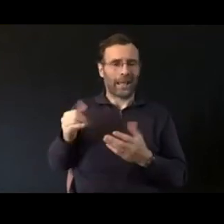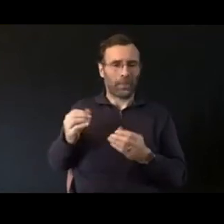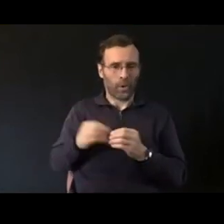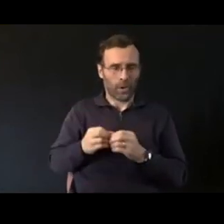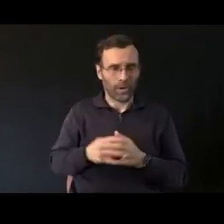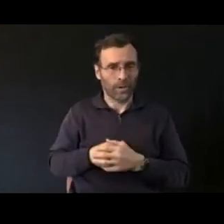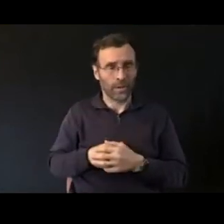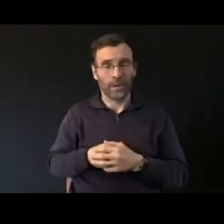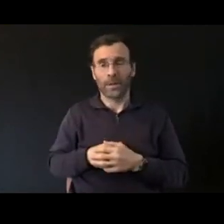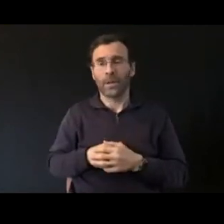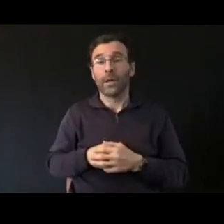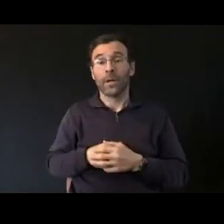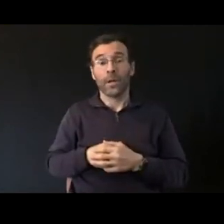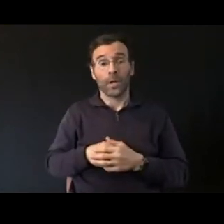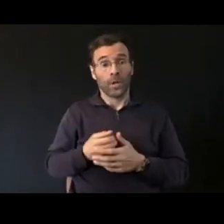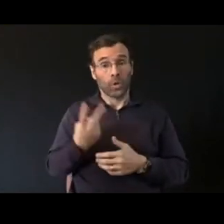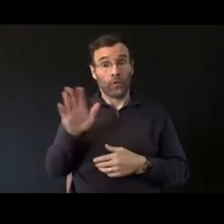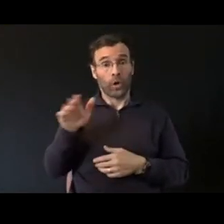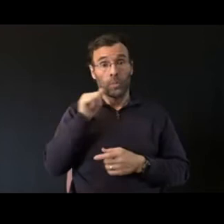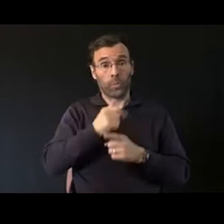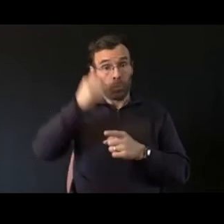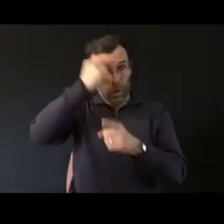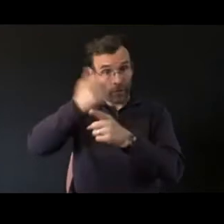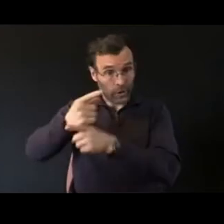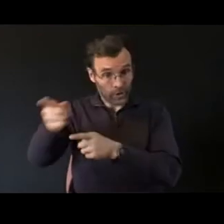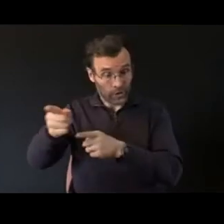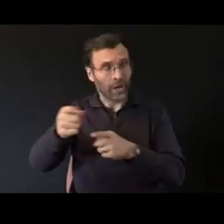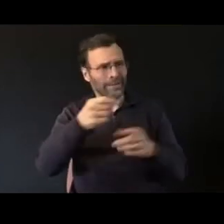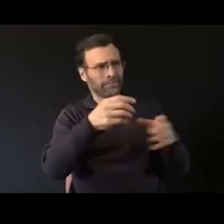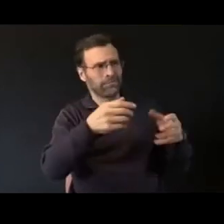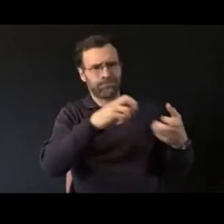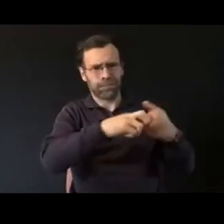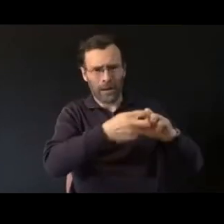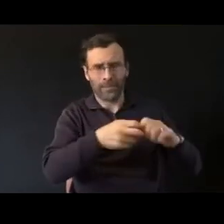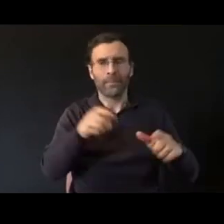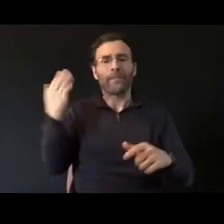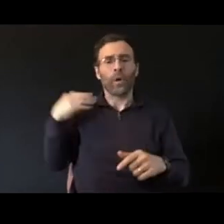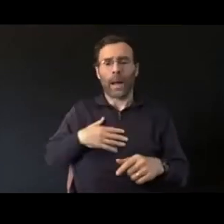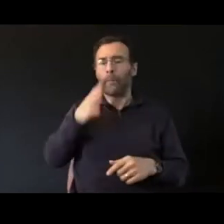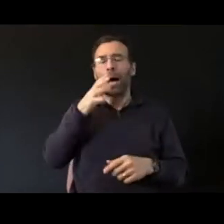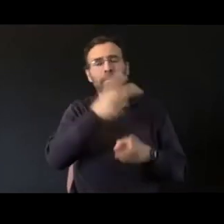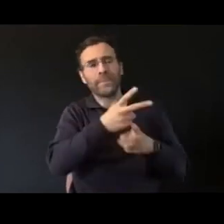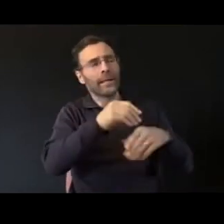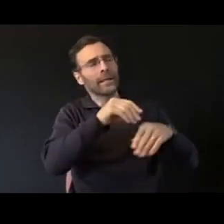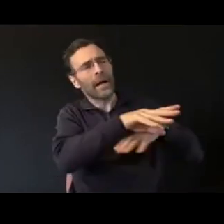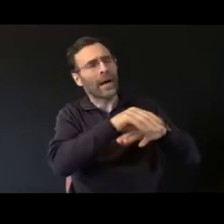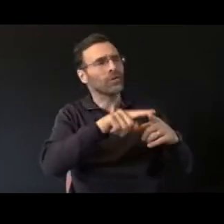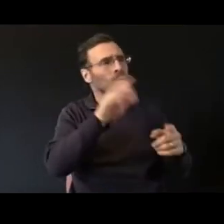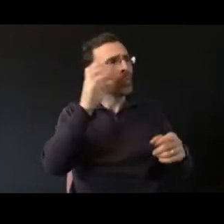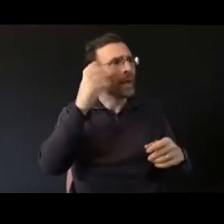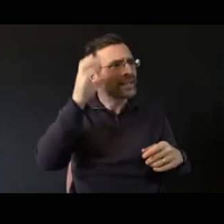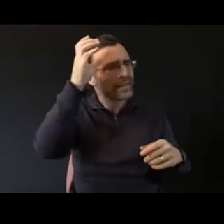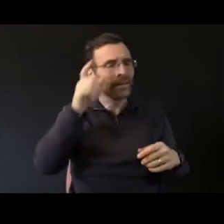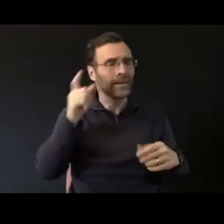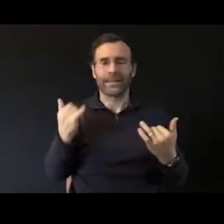brothers started having difficulties, and she used to be the one to care for them and give my cousin advice. And now that's not there.